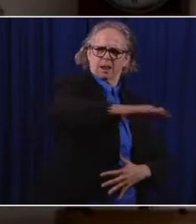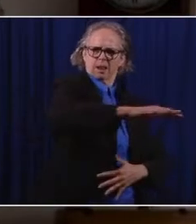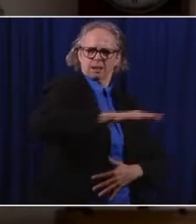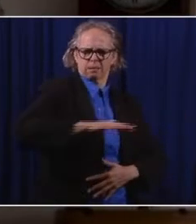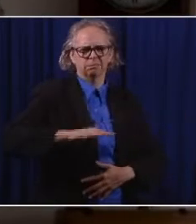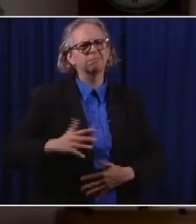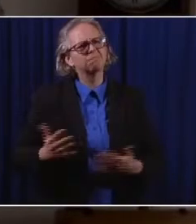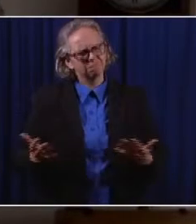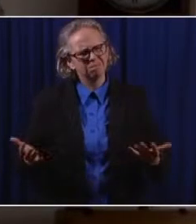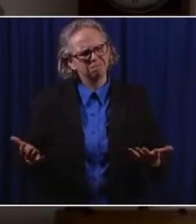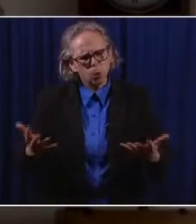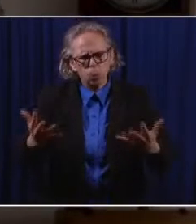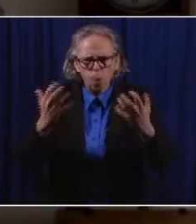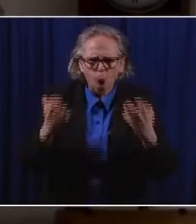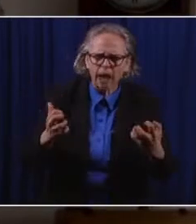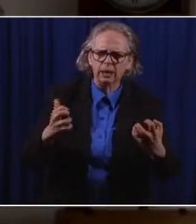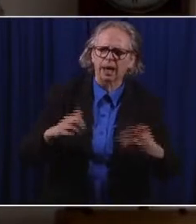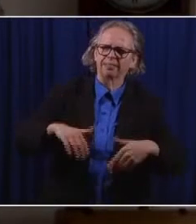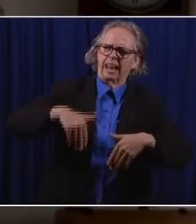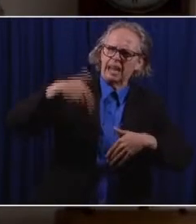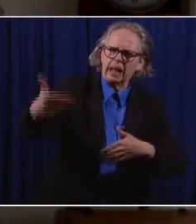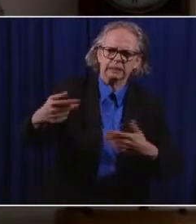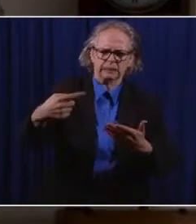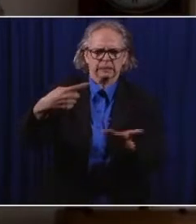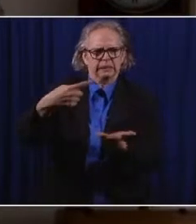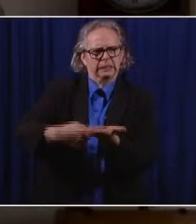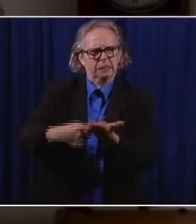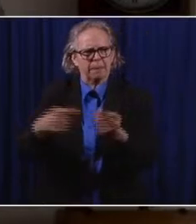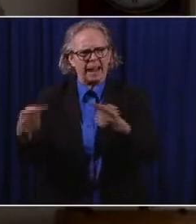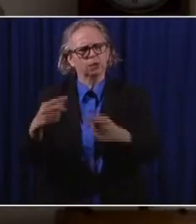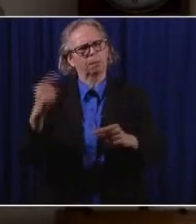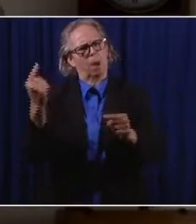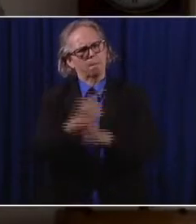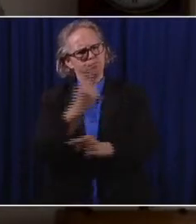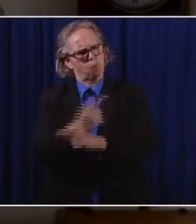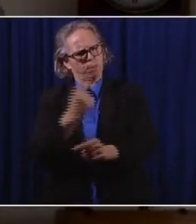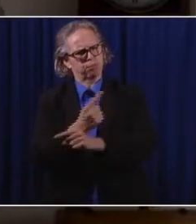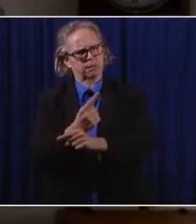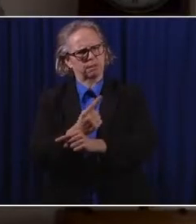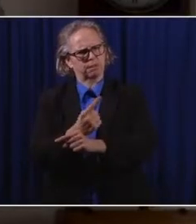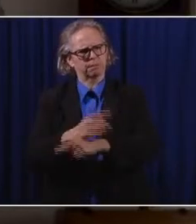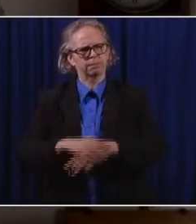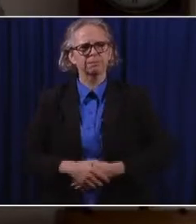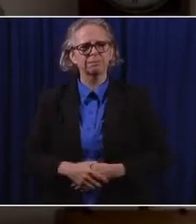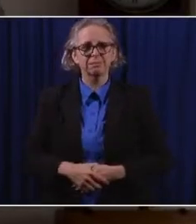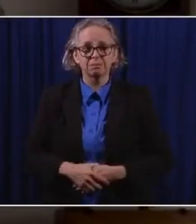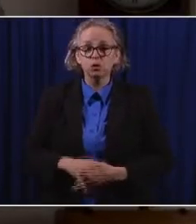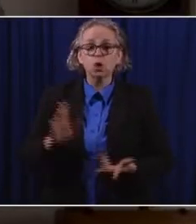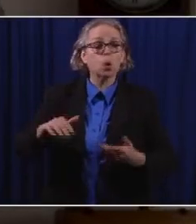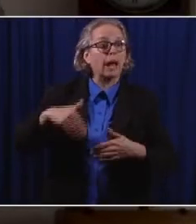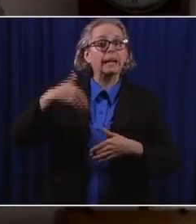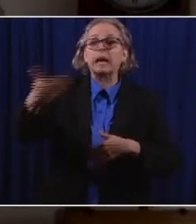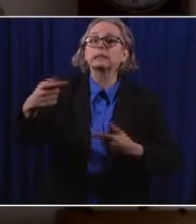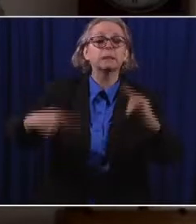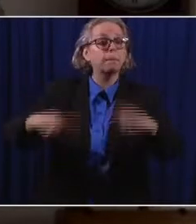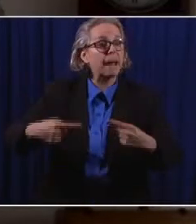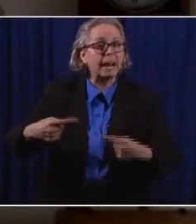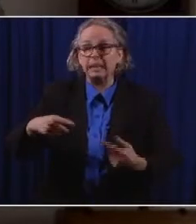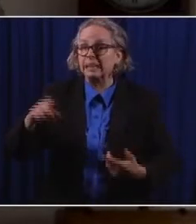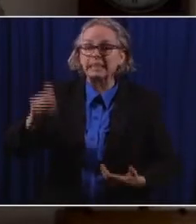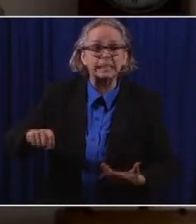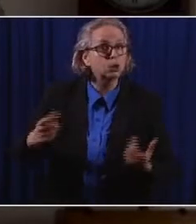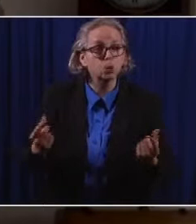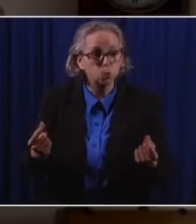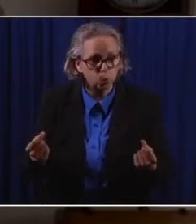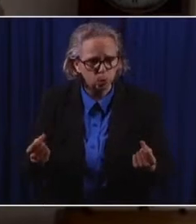debate. What is needed in the next debate is a robust,